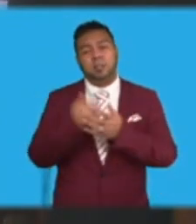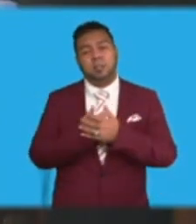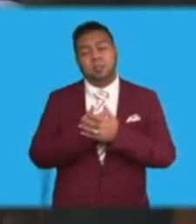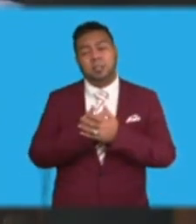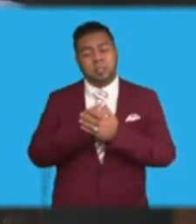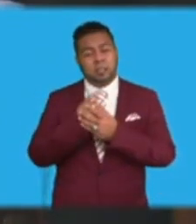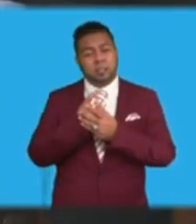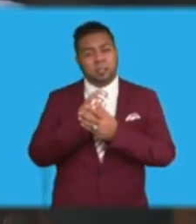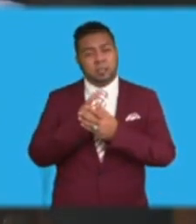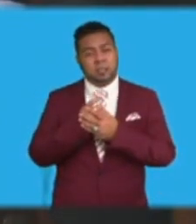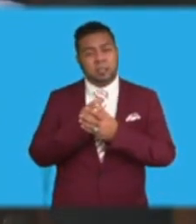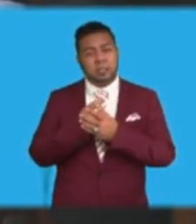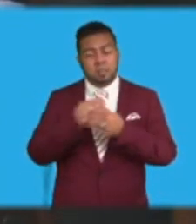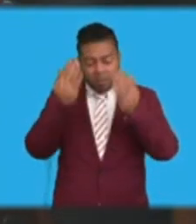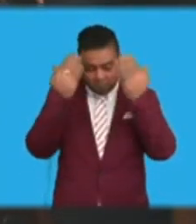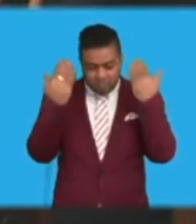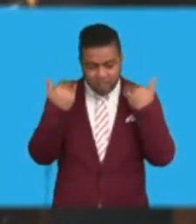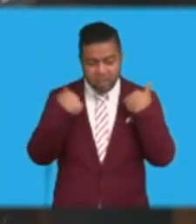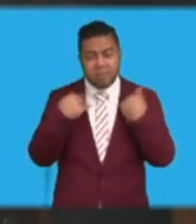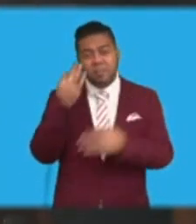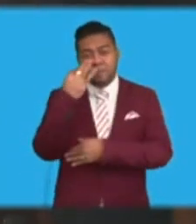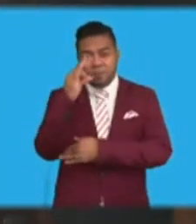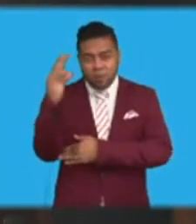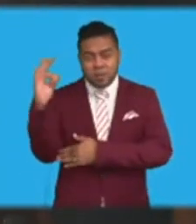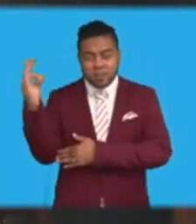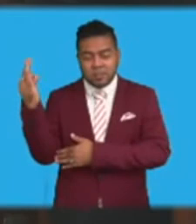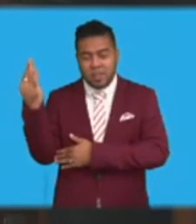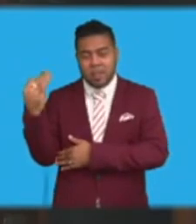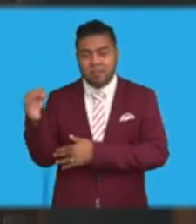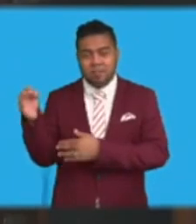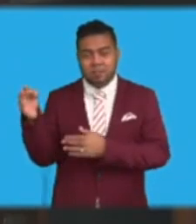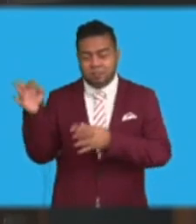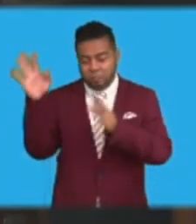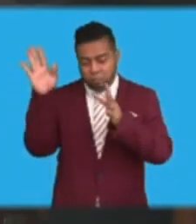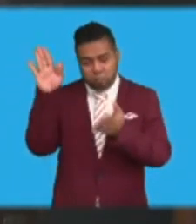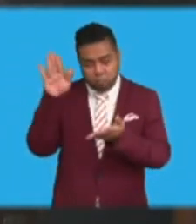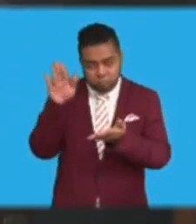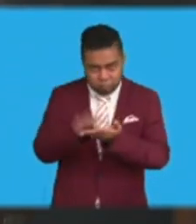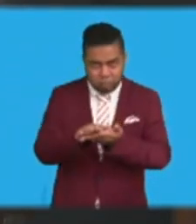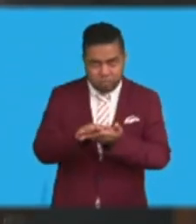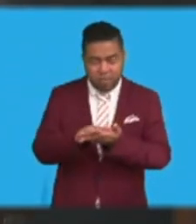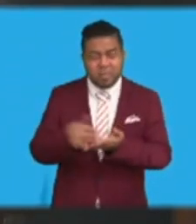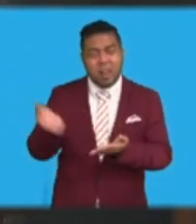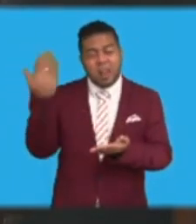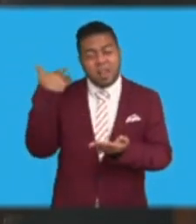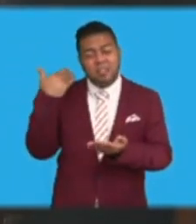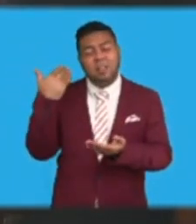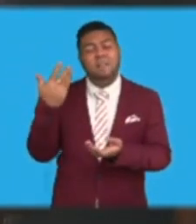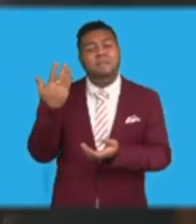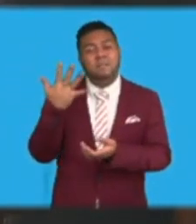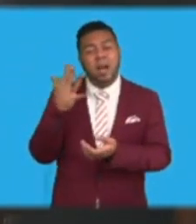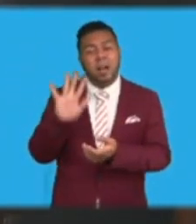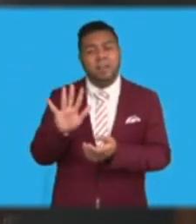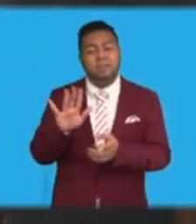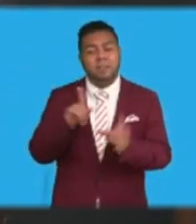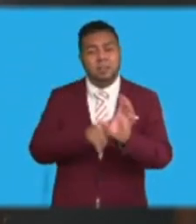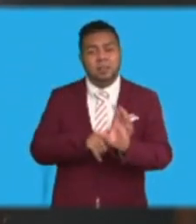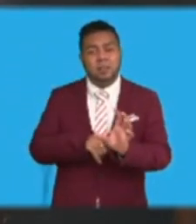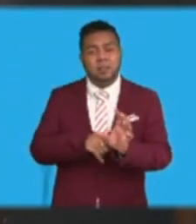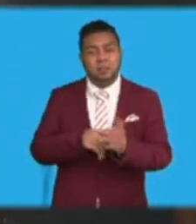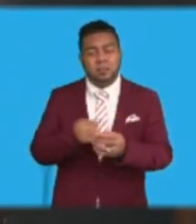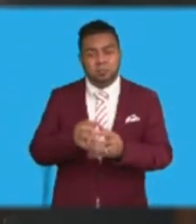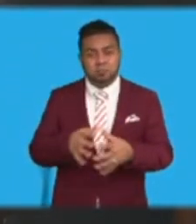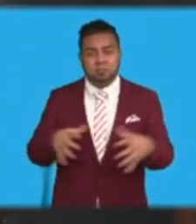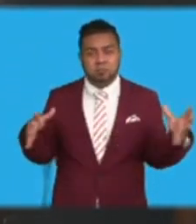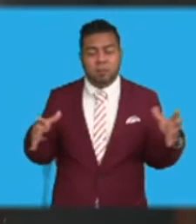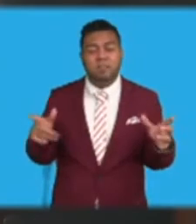Madam Speaker. The forest areas degraded in the last 5 years is about 8,000 hectares, which is derived from the